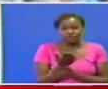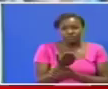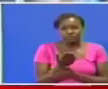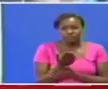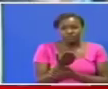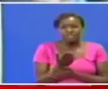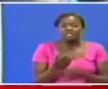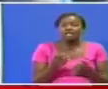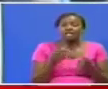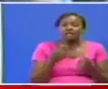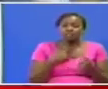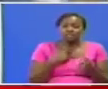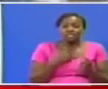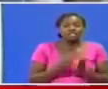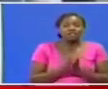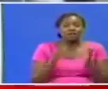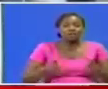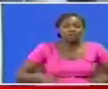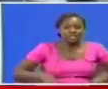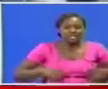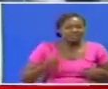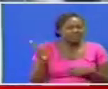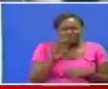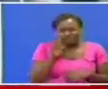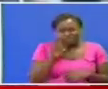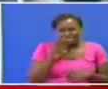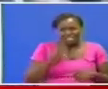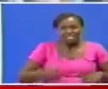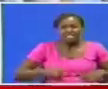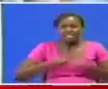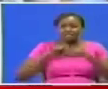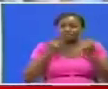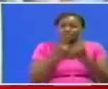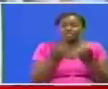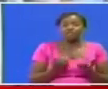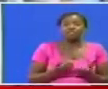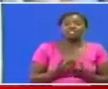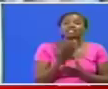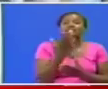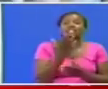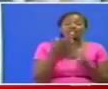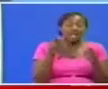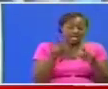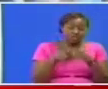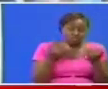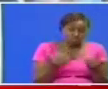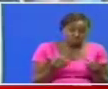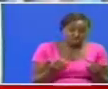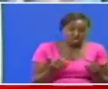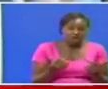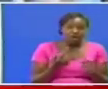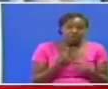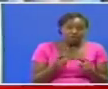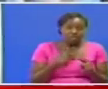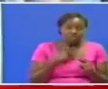Tangu mimi niwe katika public life, sijaona ukabila ukiimarika hadi kiwango ambacho umefikia sasa hivi. Na mimi naapa